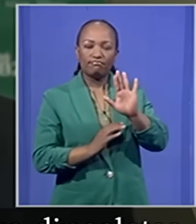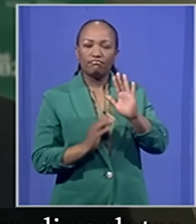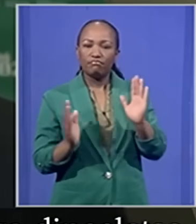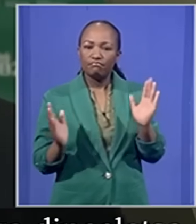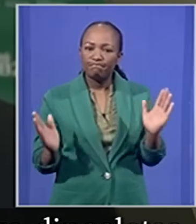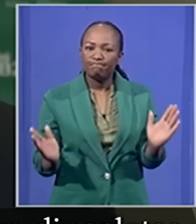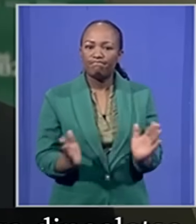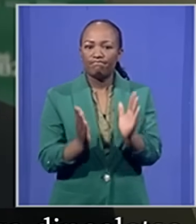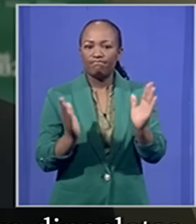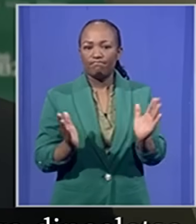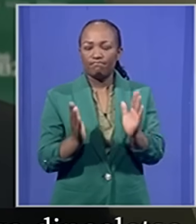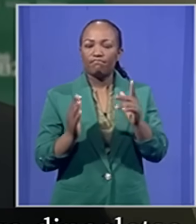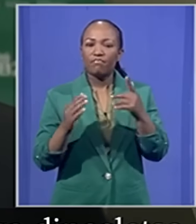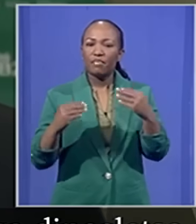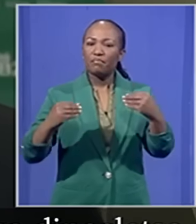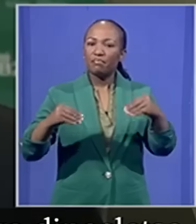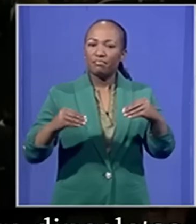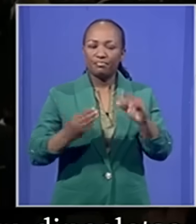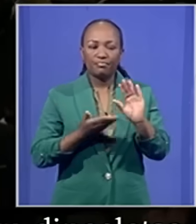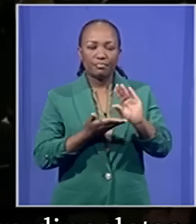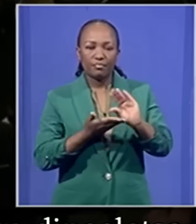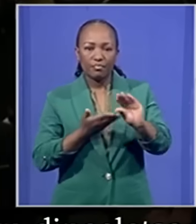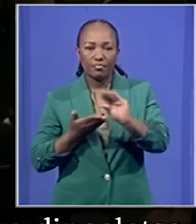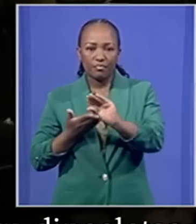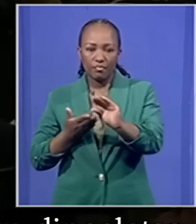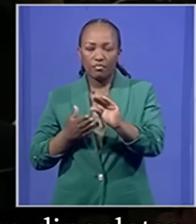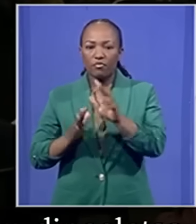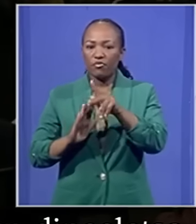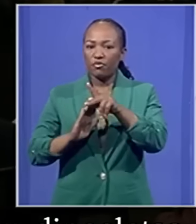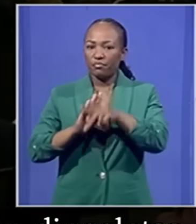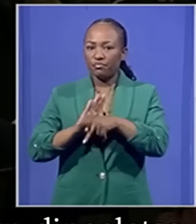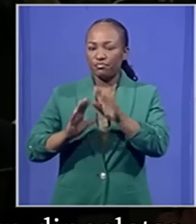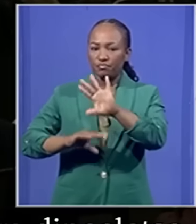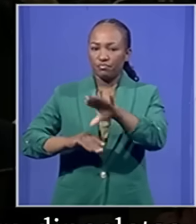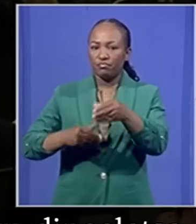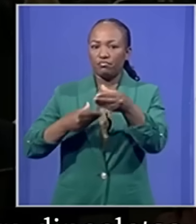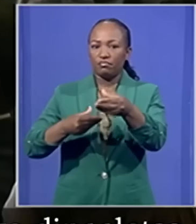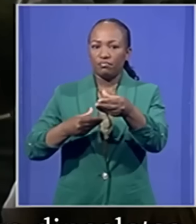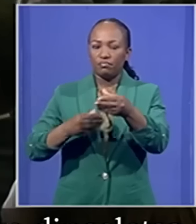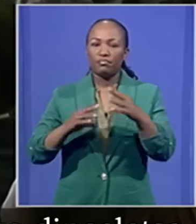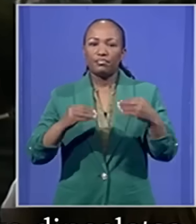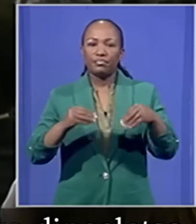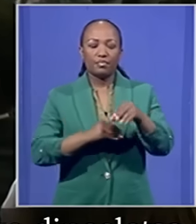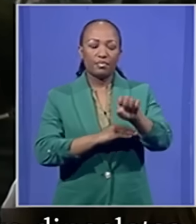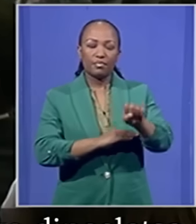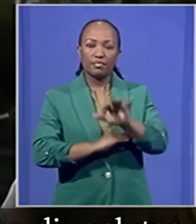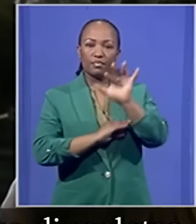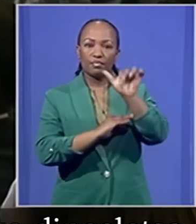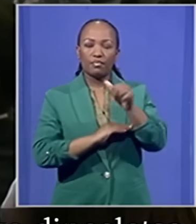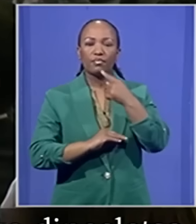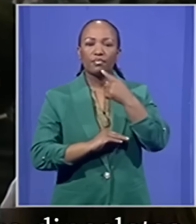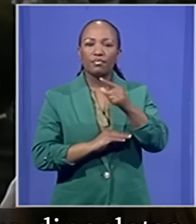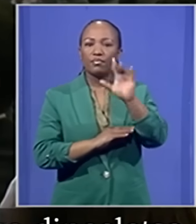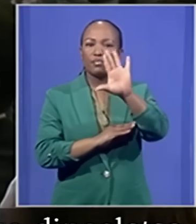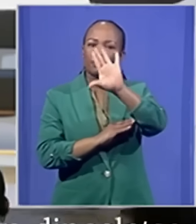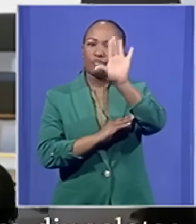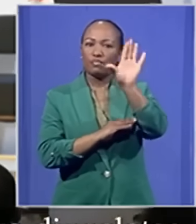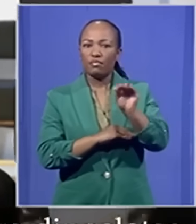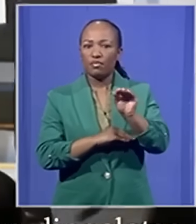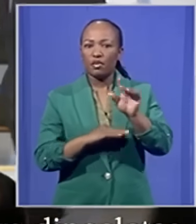trade and investment framework. Business South Africa ya re kontinente e tshwanetse go ka